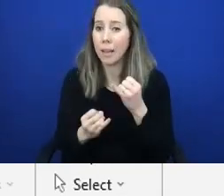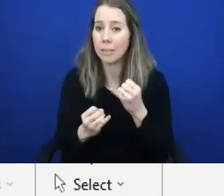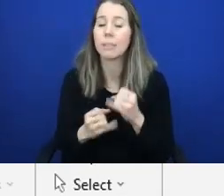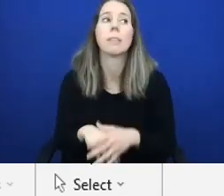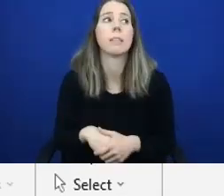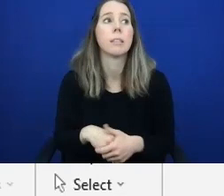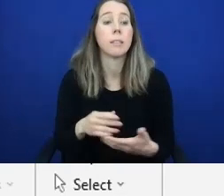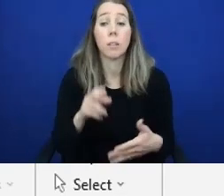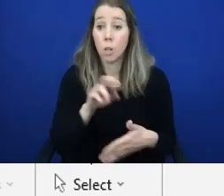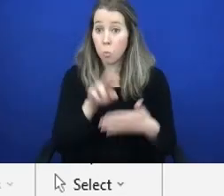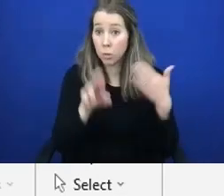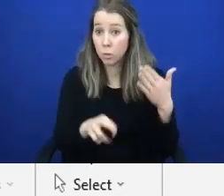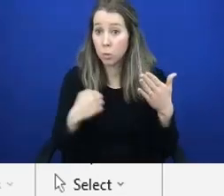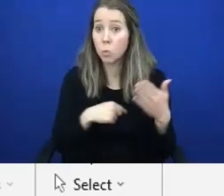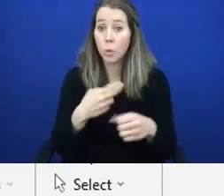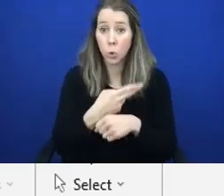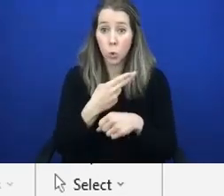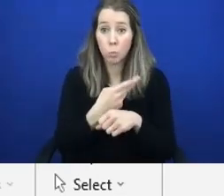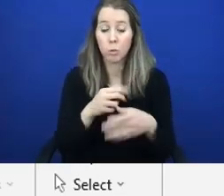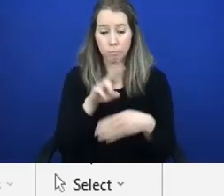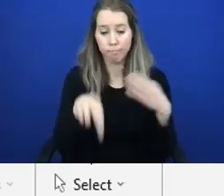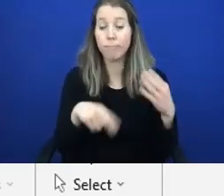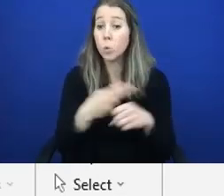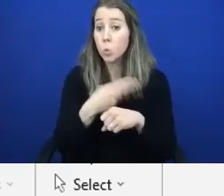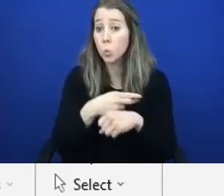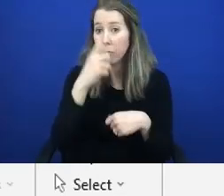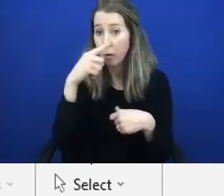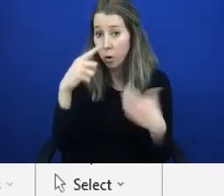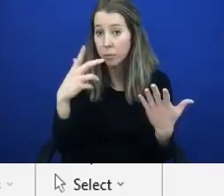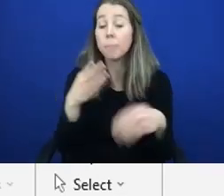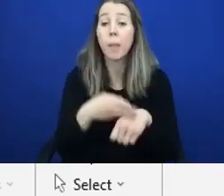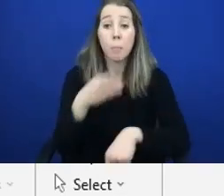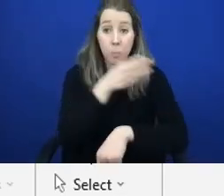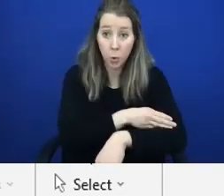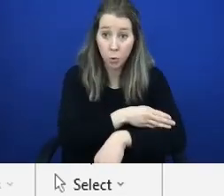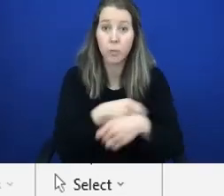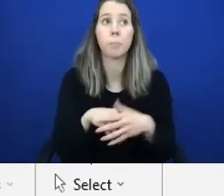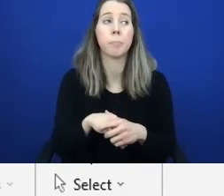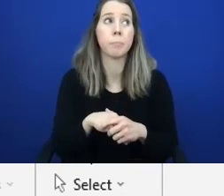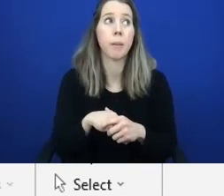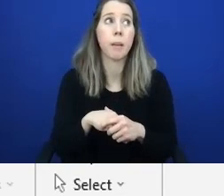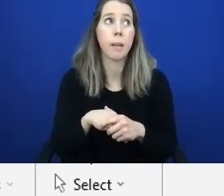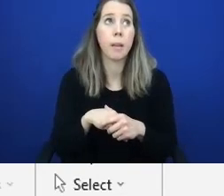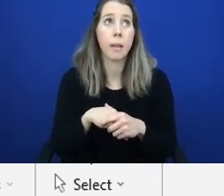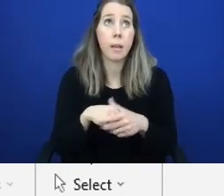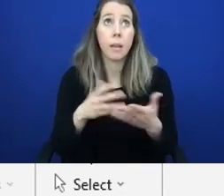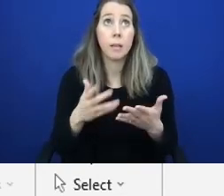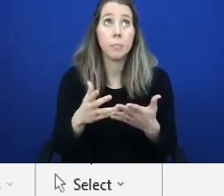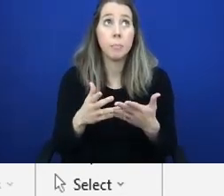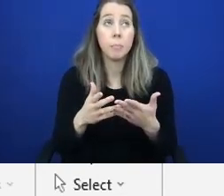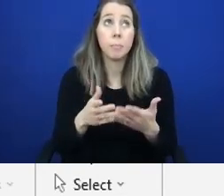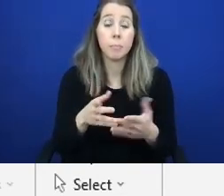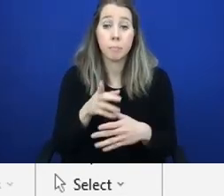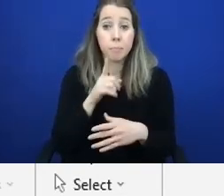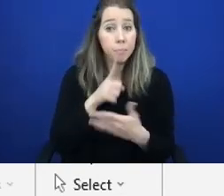the results. The results are used to make improvements. At the pinnacle,